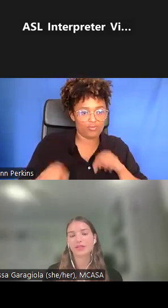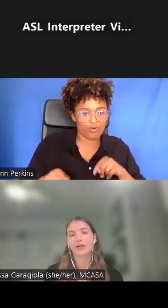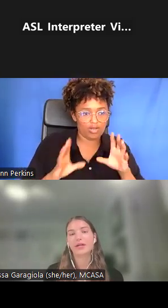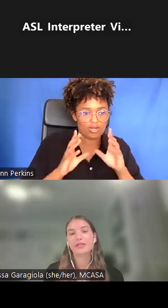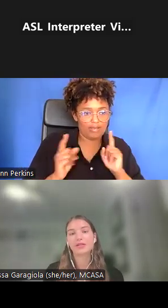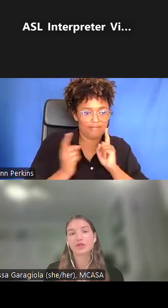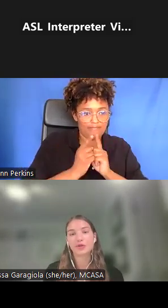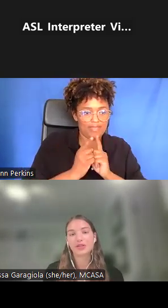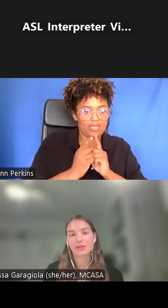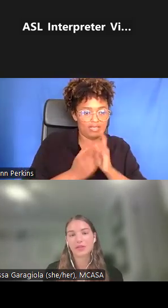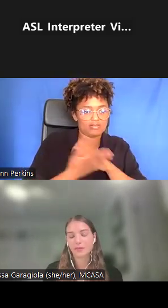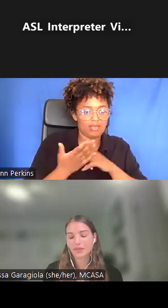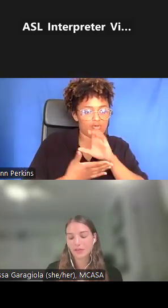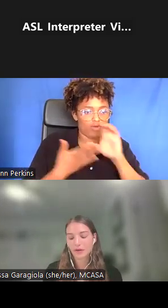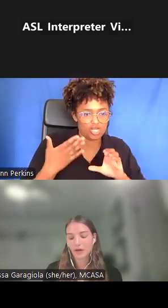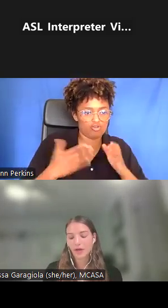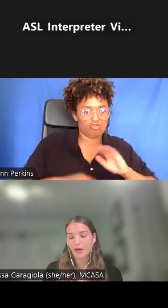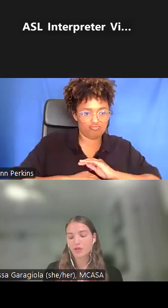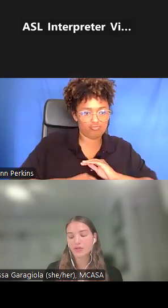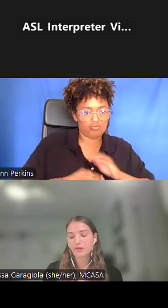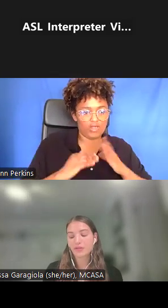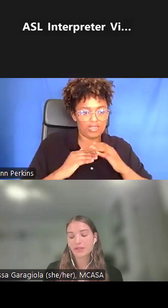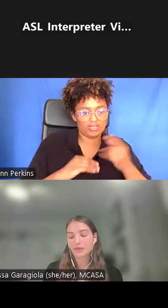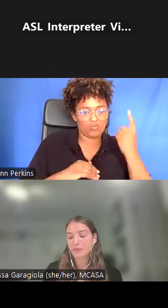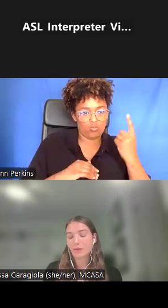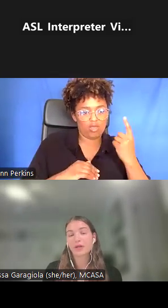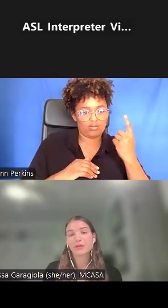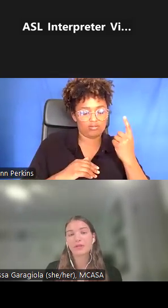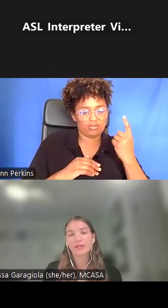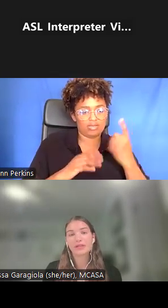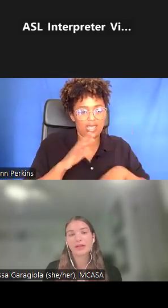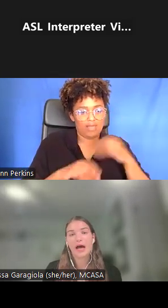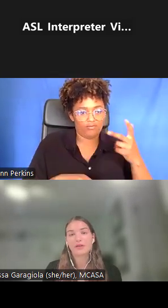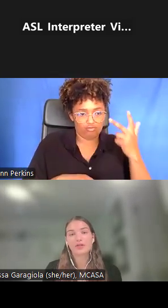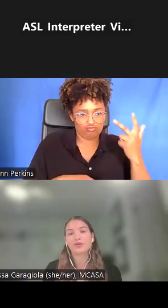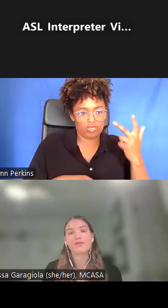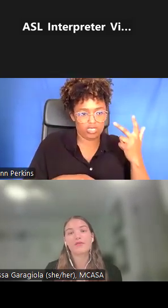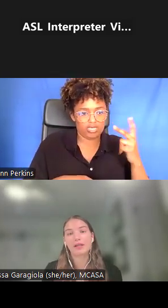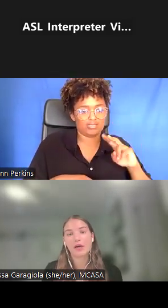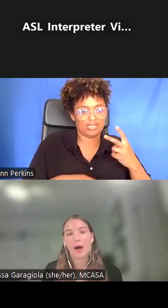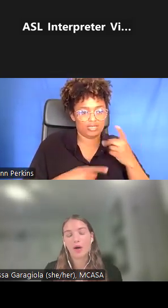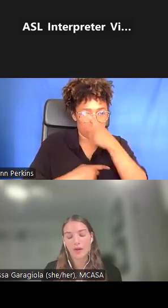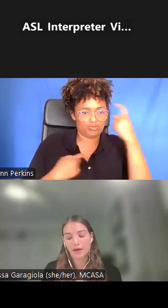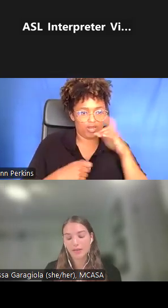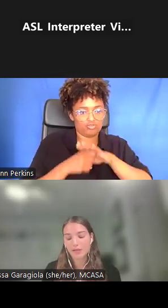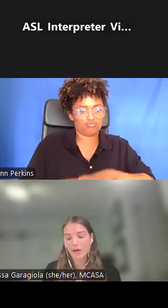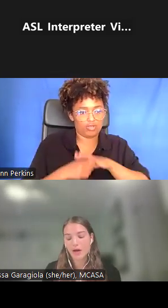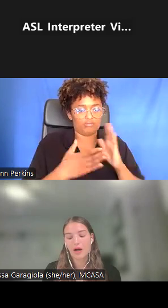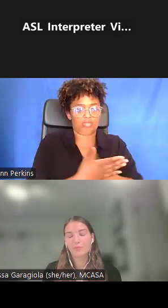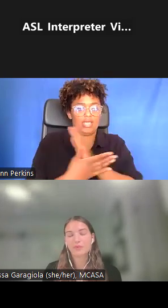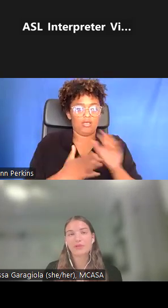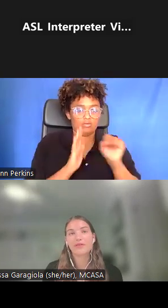symptom cluster is intrusion symptoms. Intrusion symptoms may include things like having intrusive thoughts about